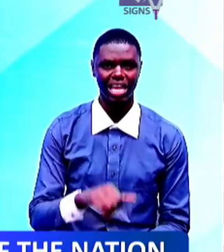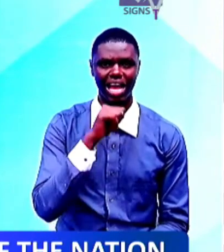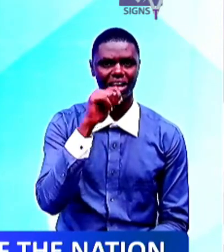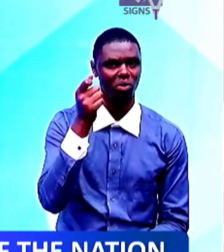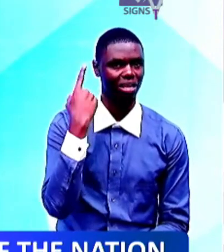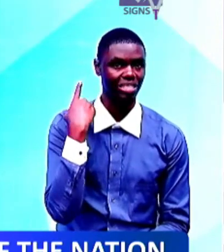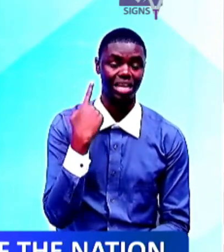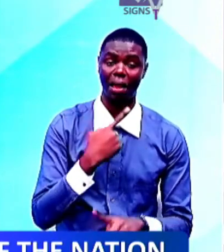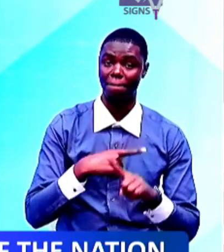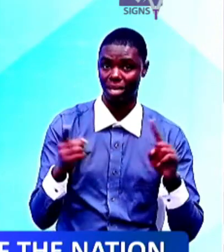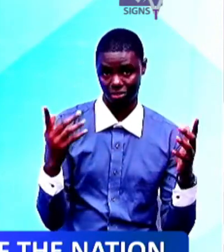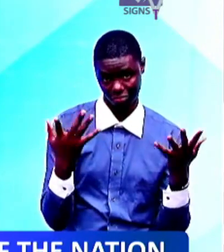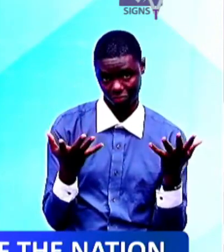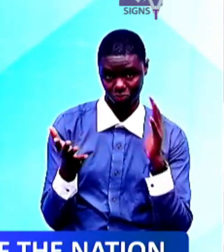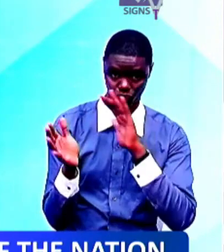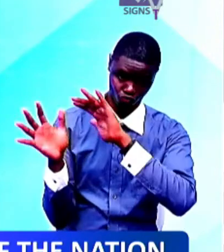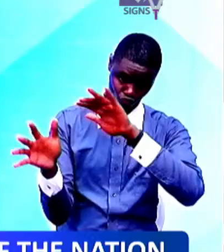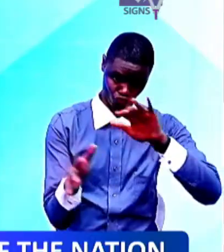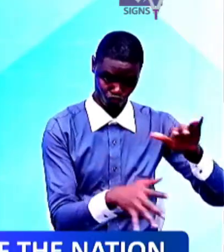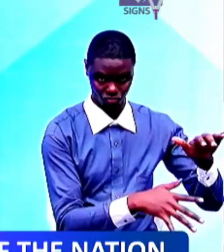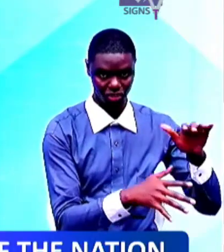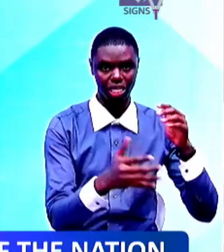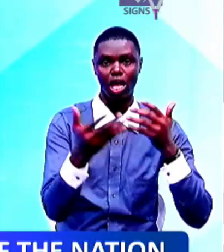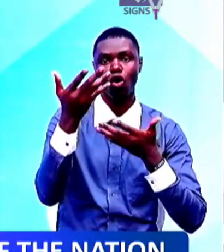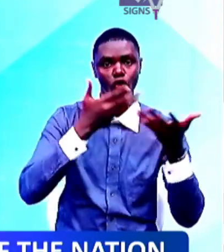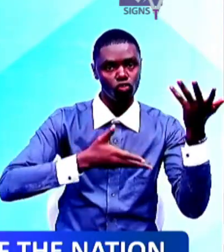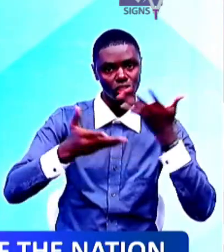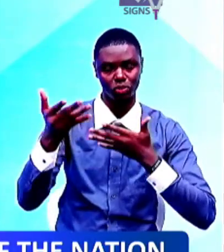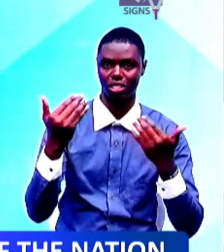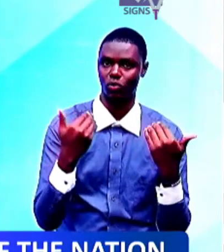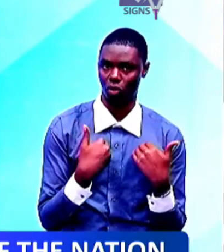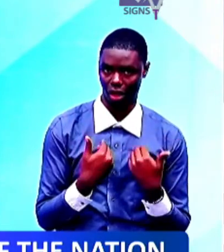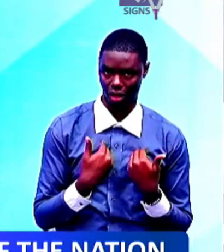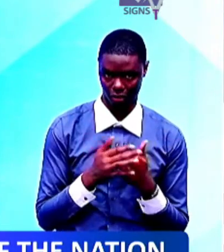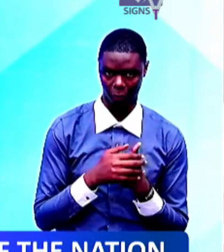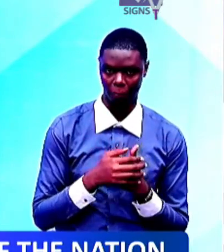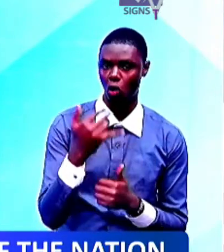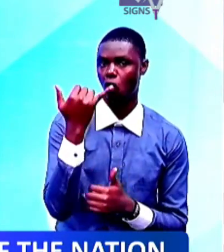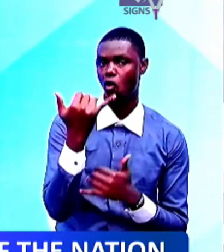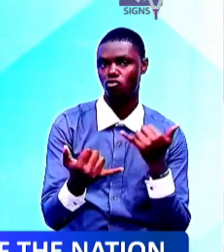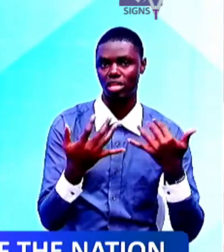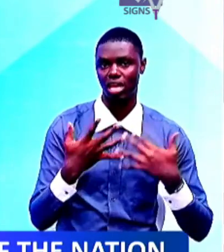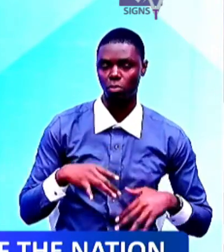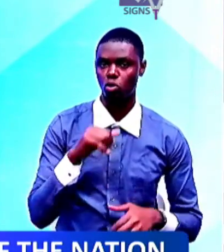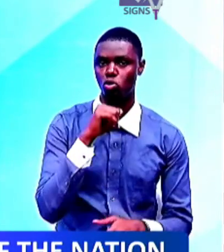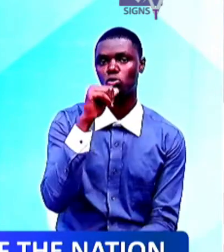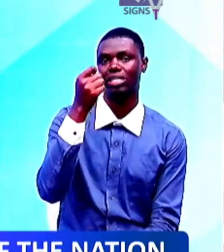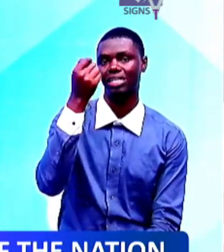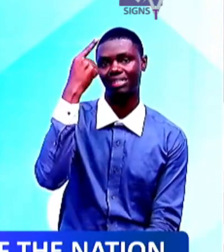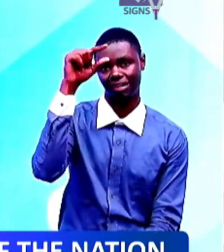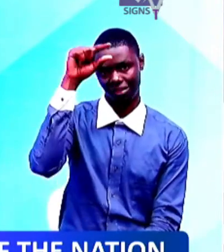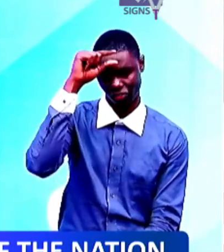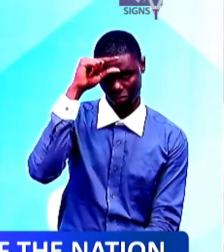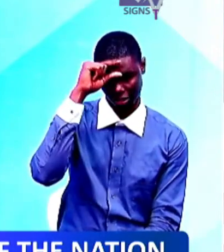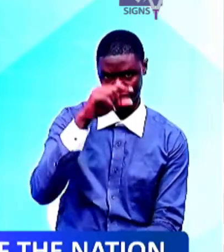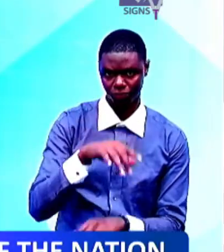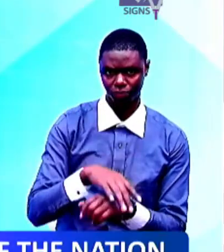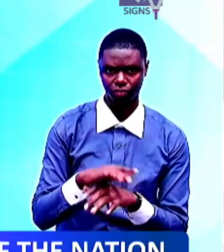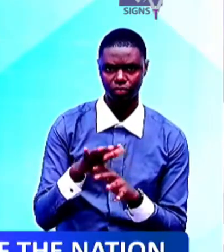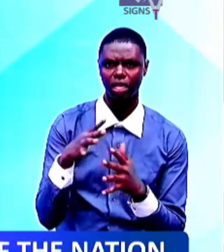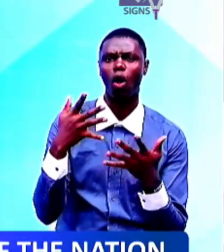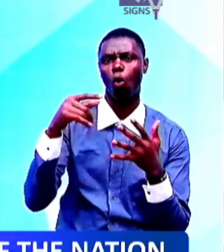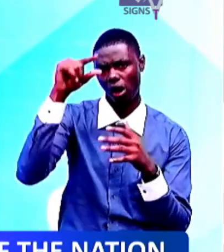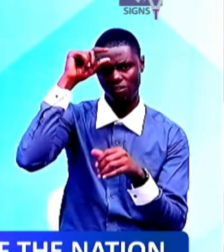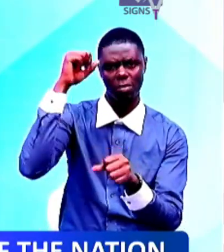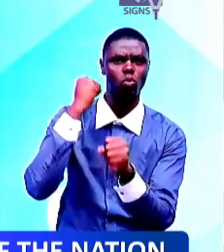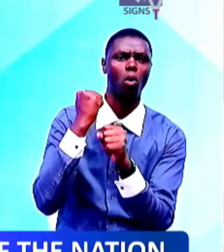understand. Back to the conversation that we are having of young people not understanding government,